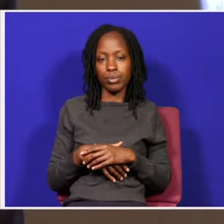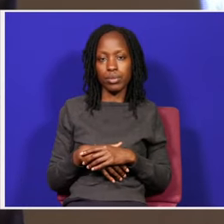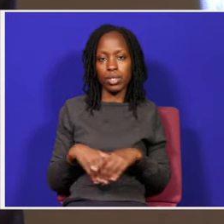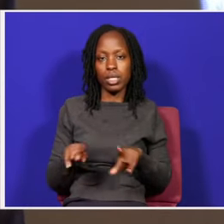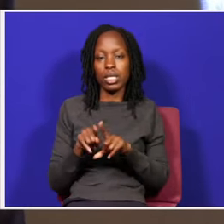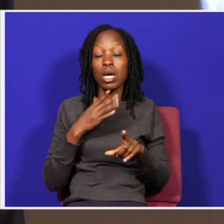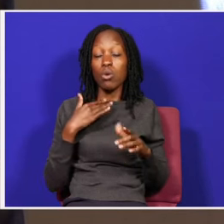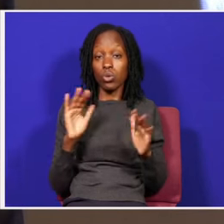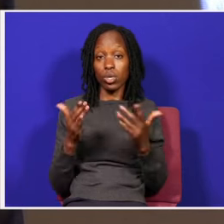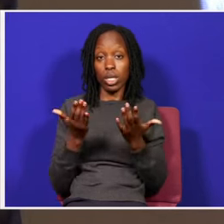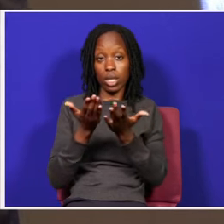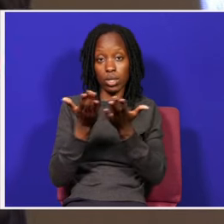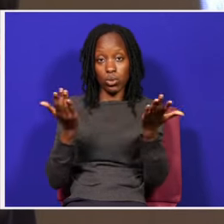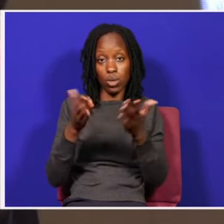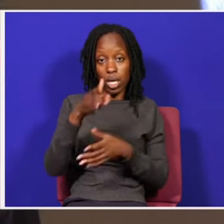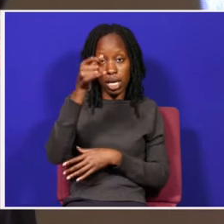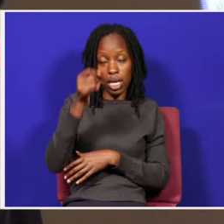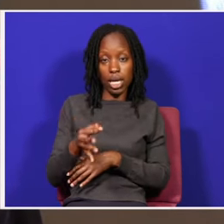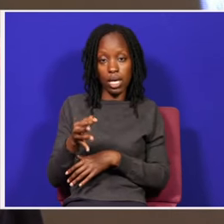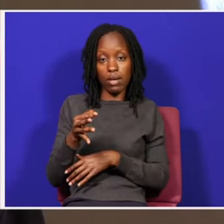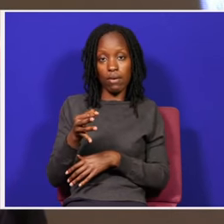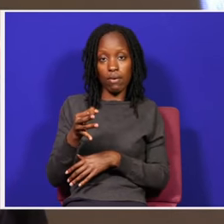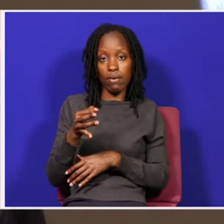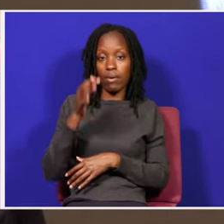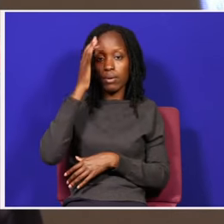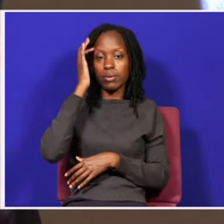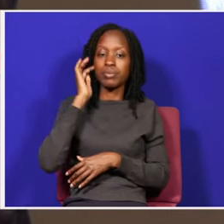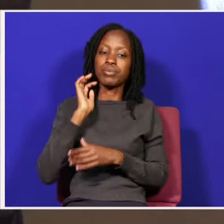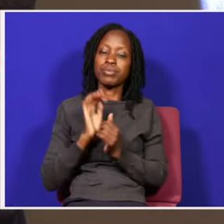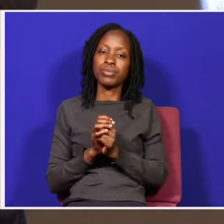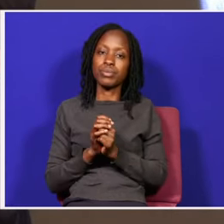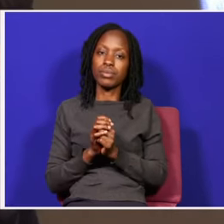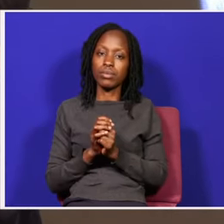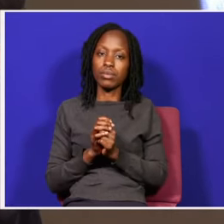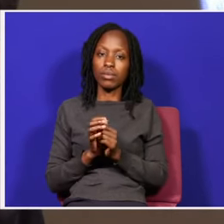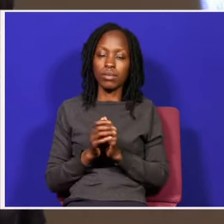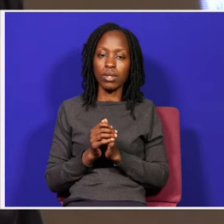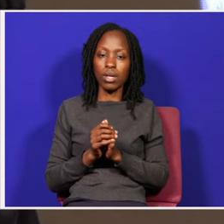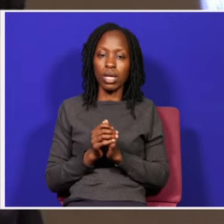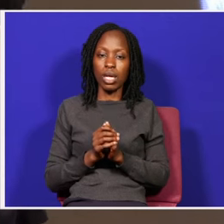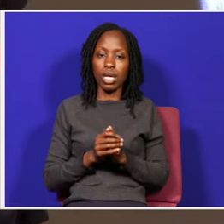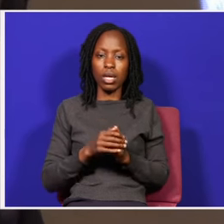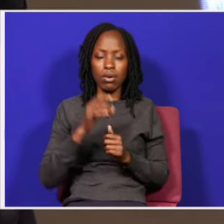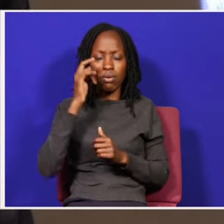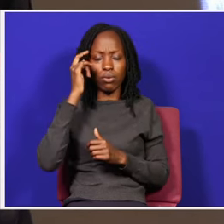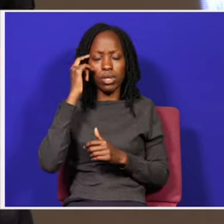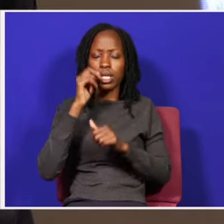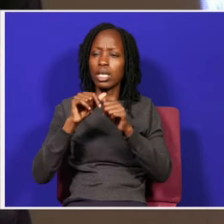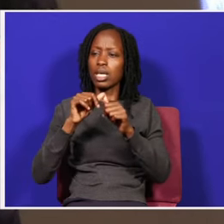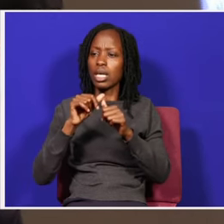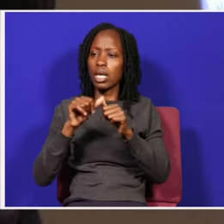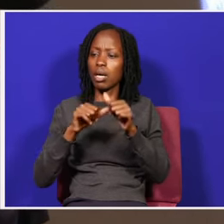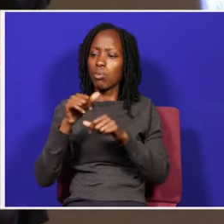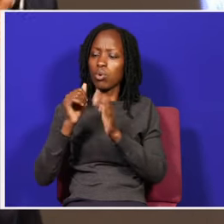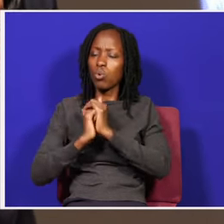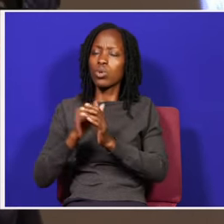I want to encourage you that if you look through the lens of these two statements, worshiping, reverencing God,